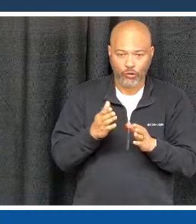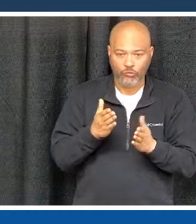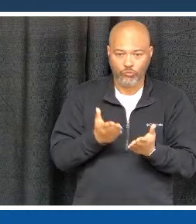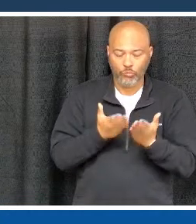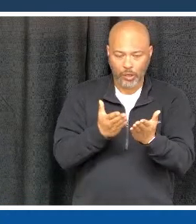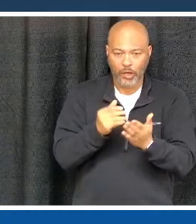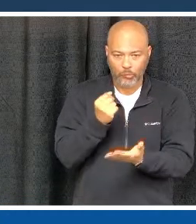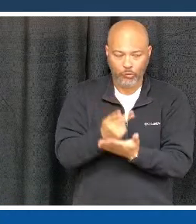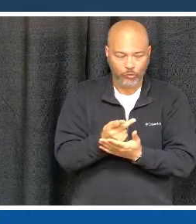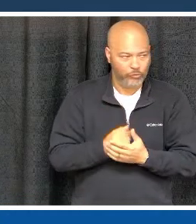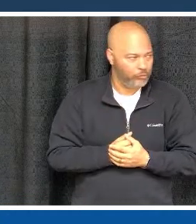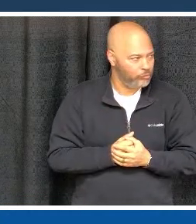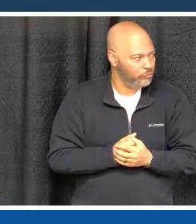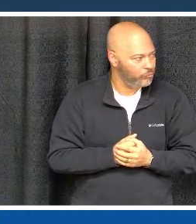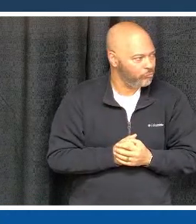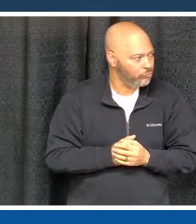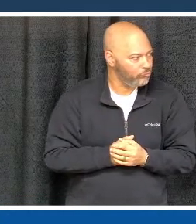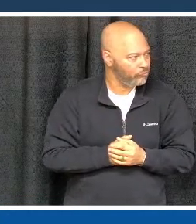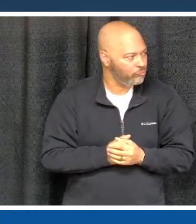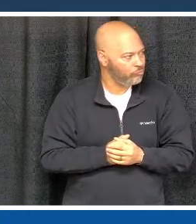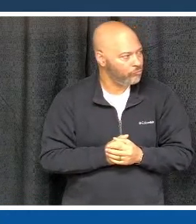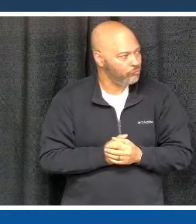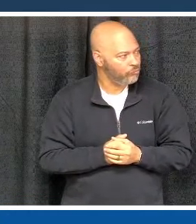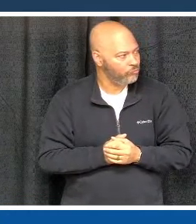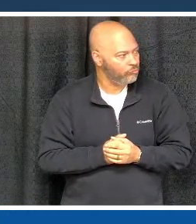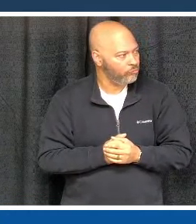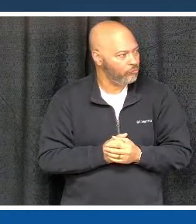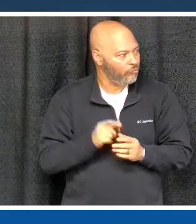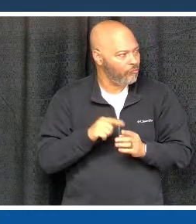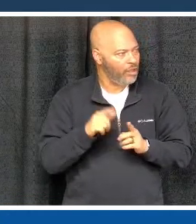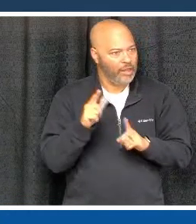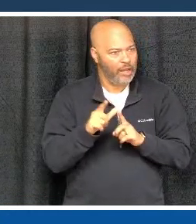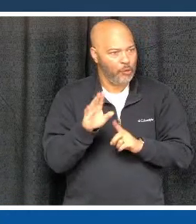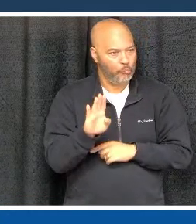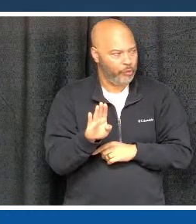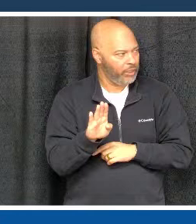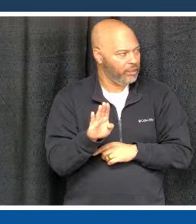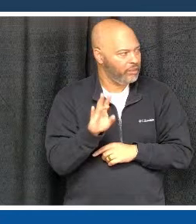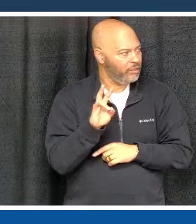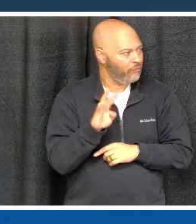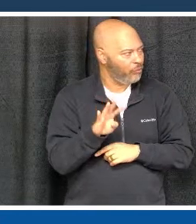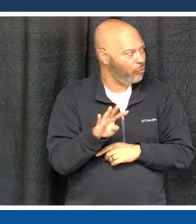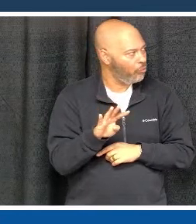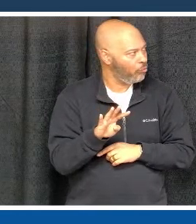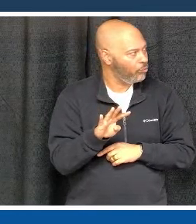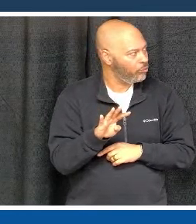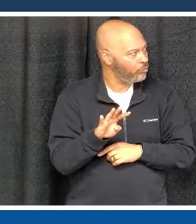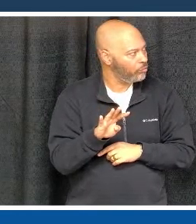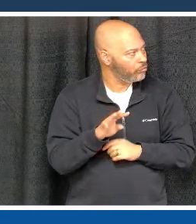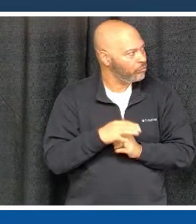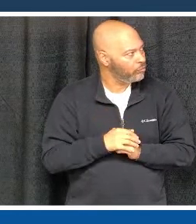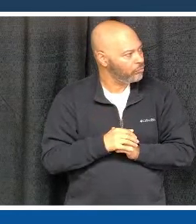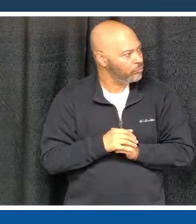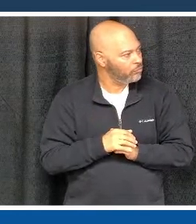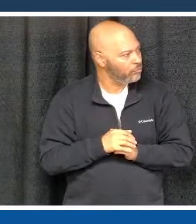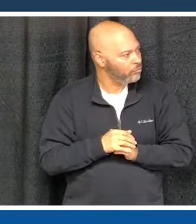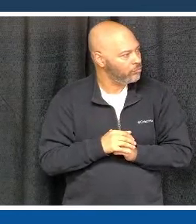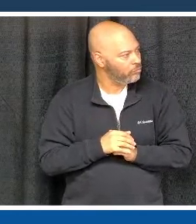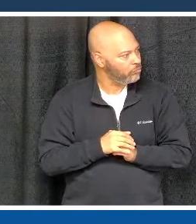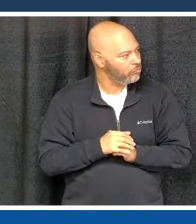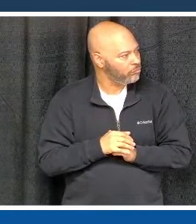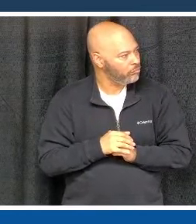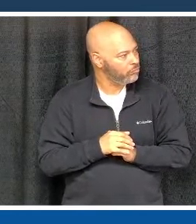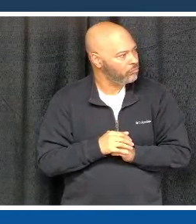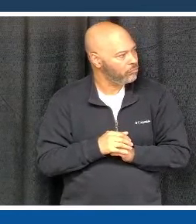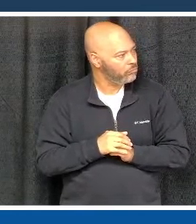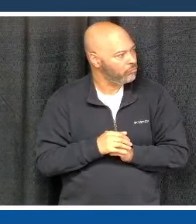Thank you, Mr. Tyndall. Just for the record, this is item B, ordinance 74. I'm sorry. That's okay. That's